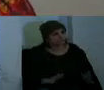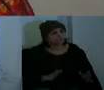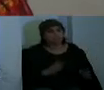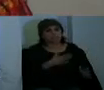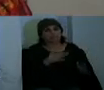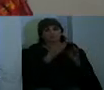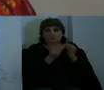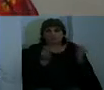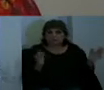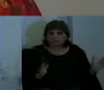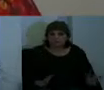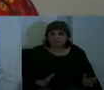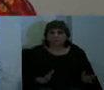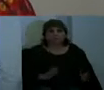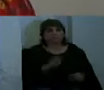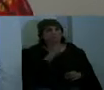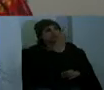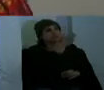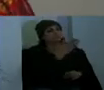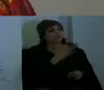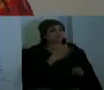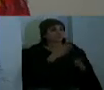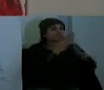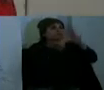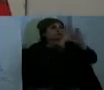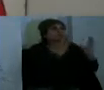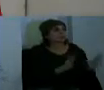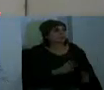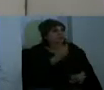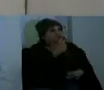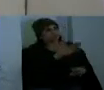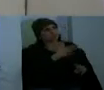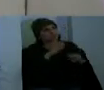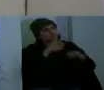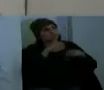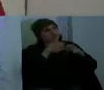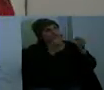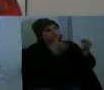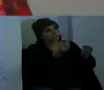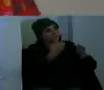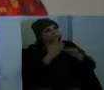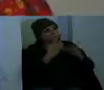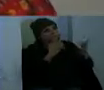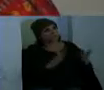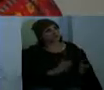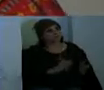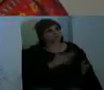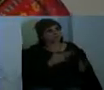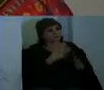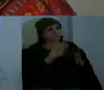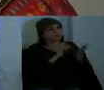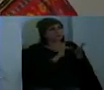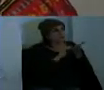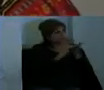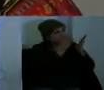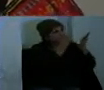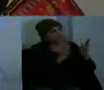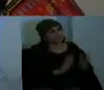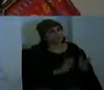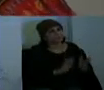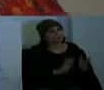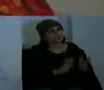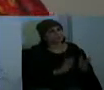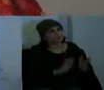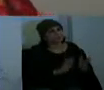my healer. You are my protector. You are my provider. You are my redeemer. In Sunday school,